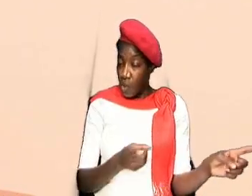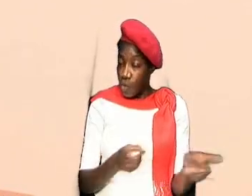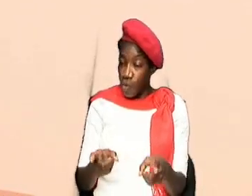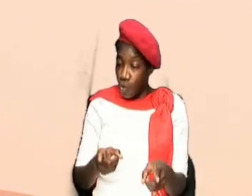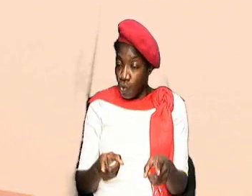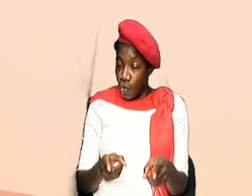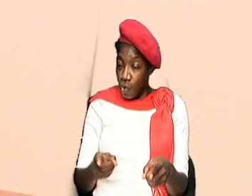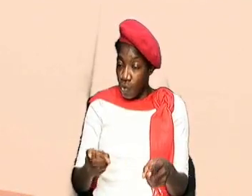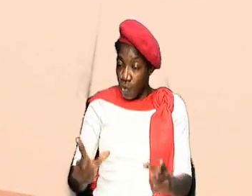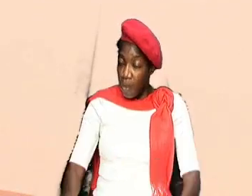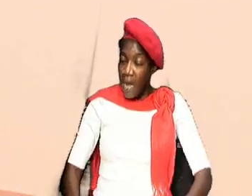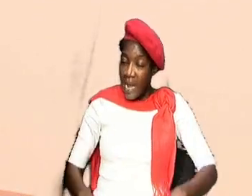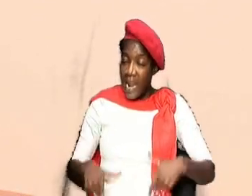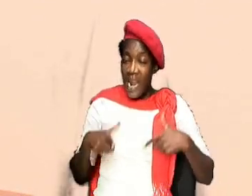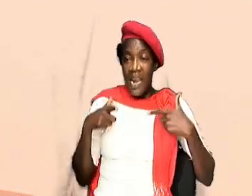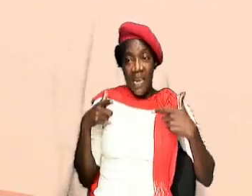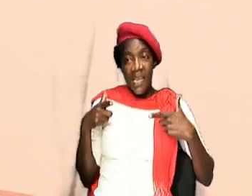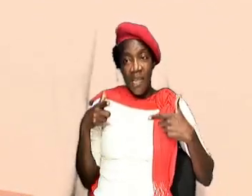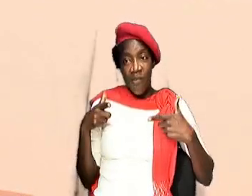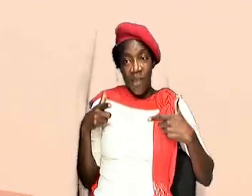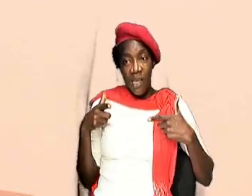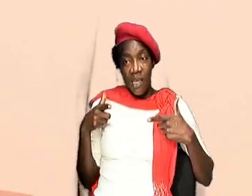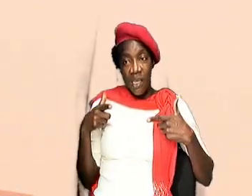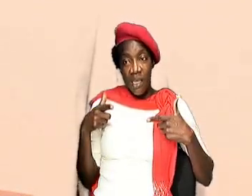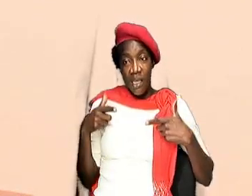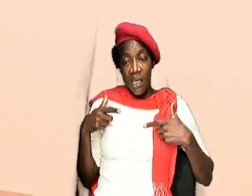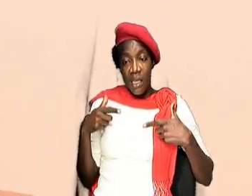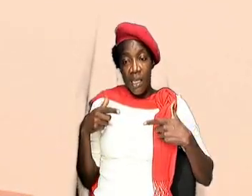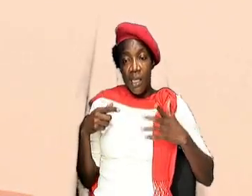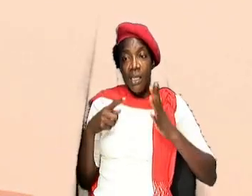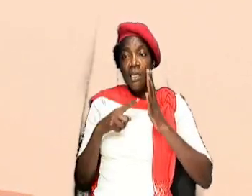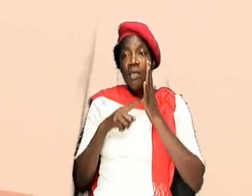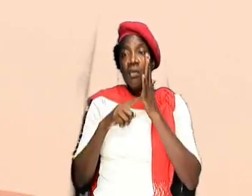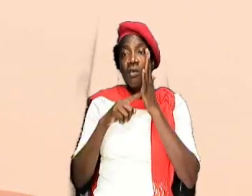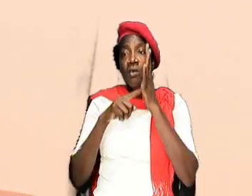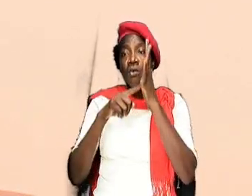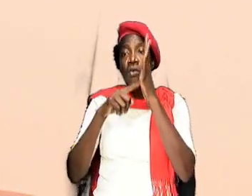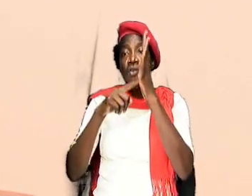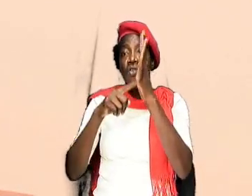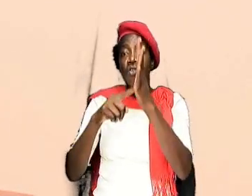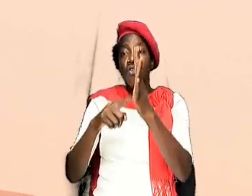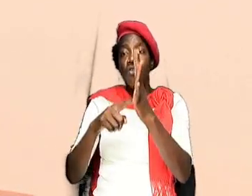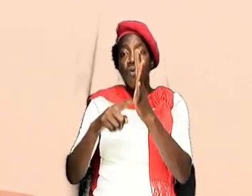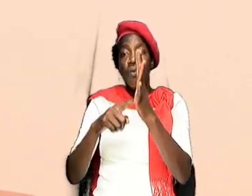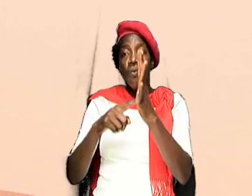that it is a demonstration to